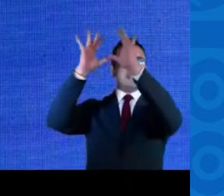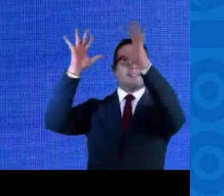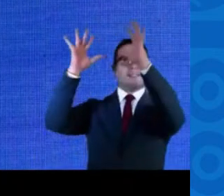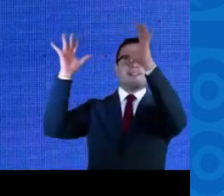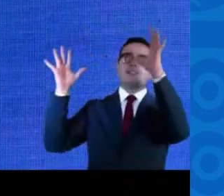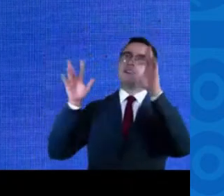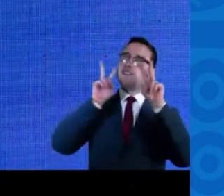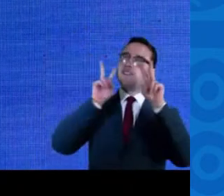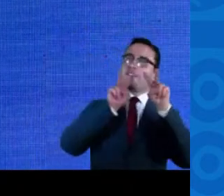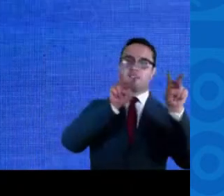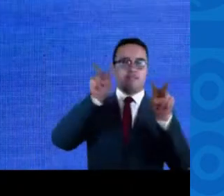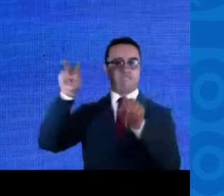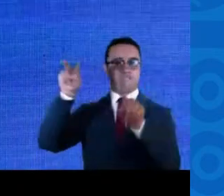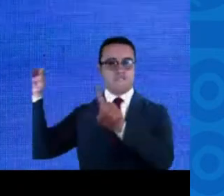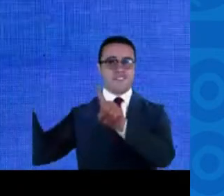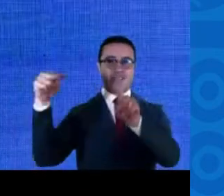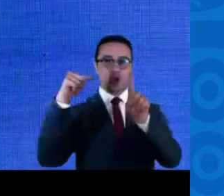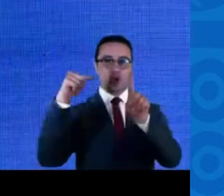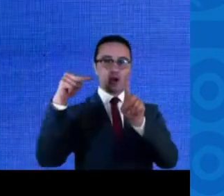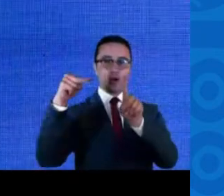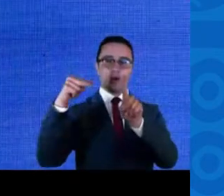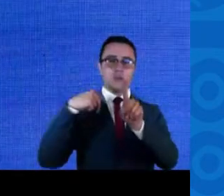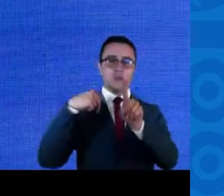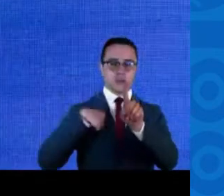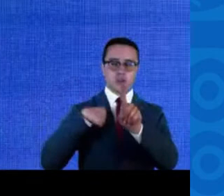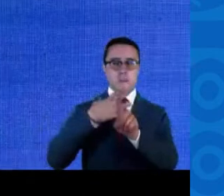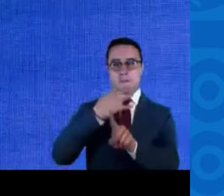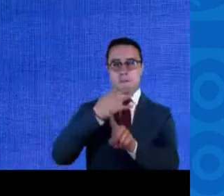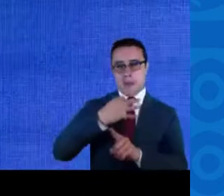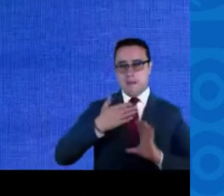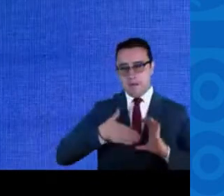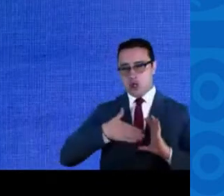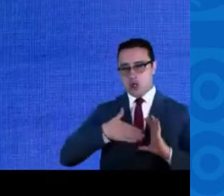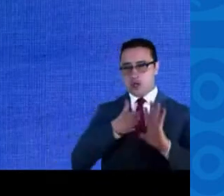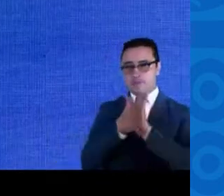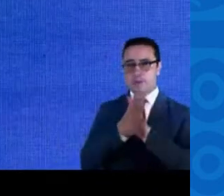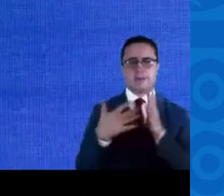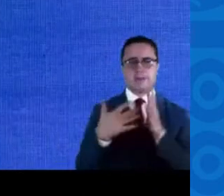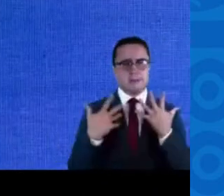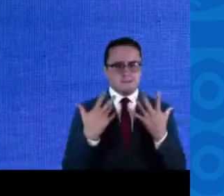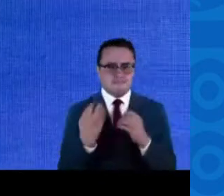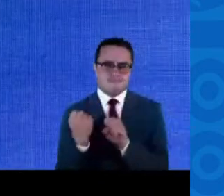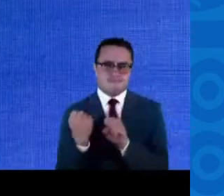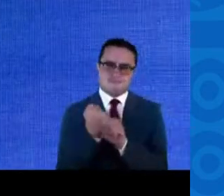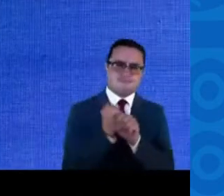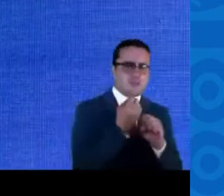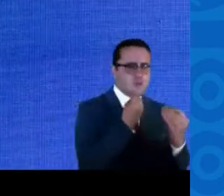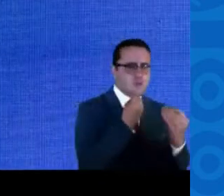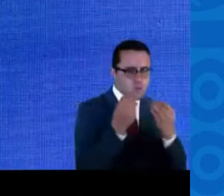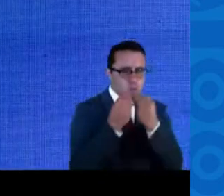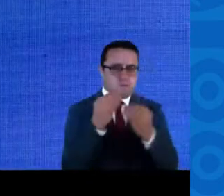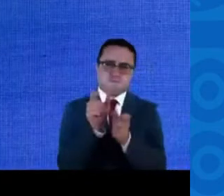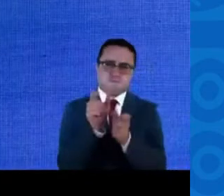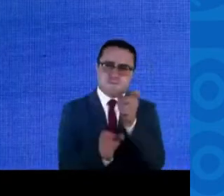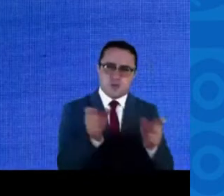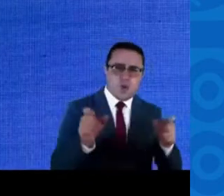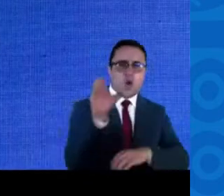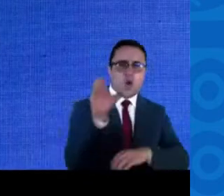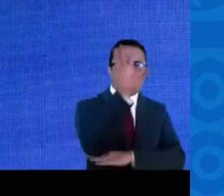view, and I recognize this personally, with this sense of working for